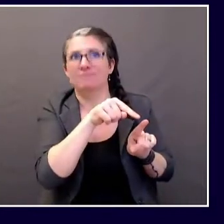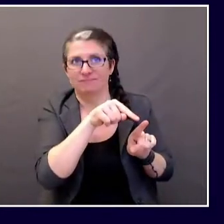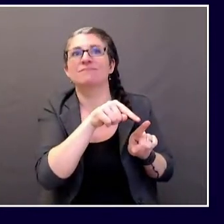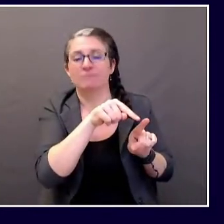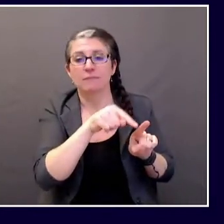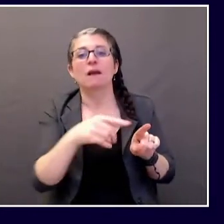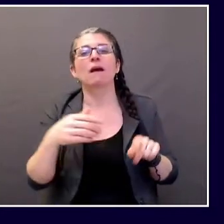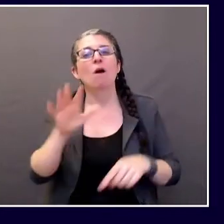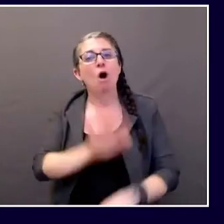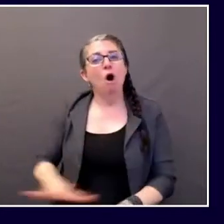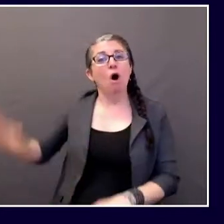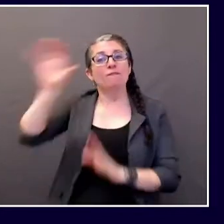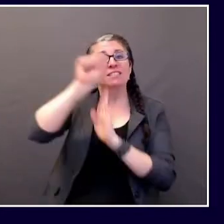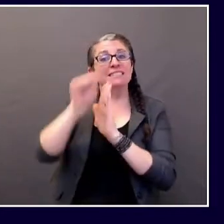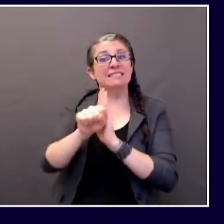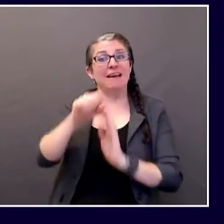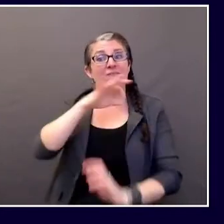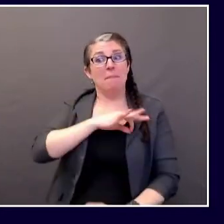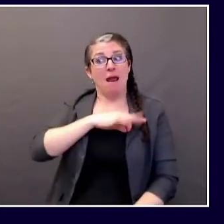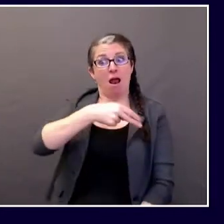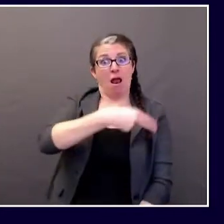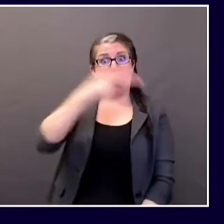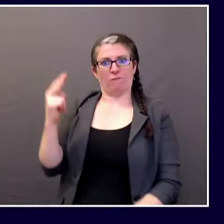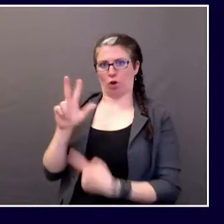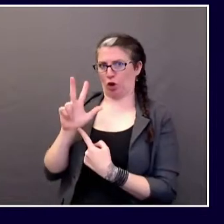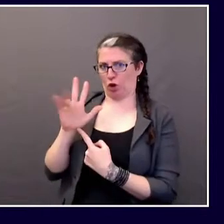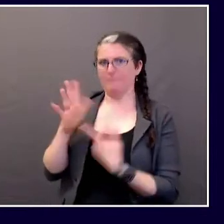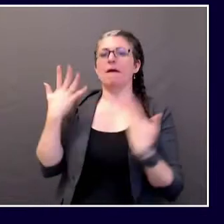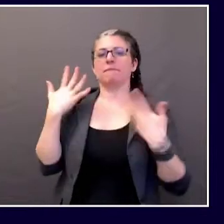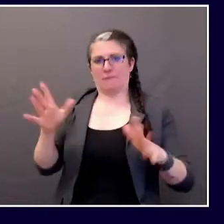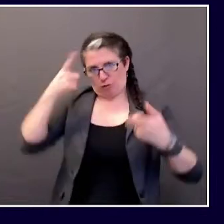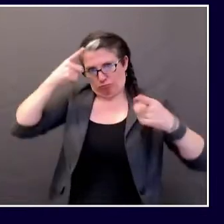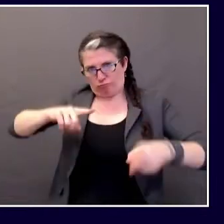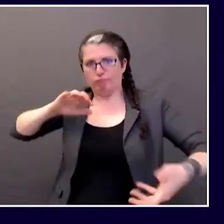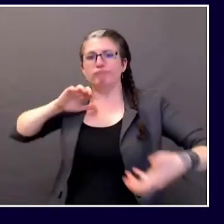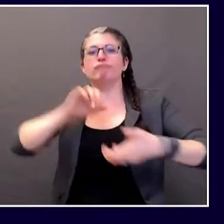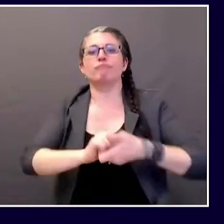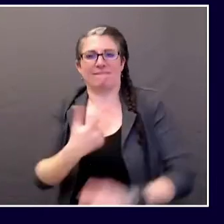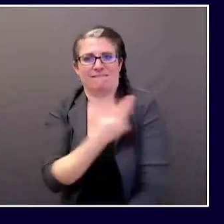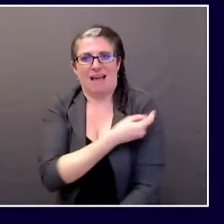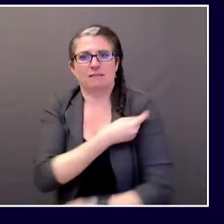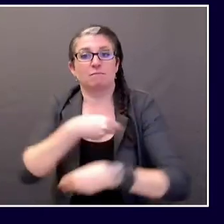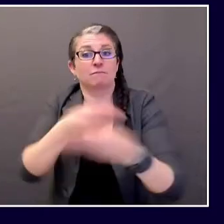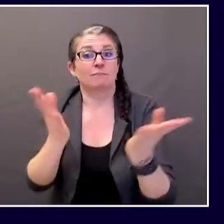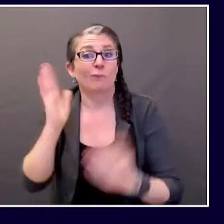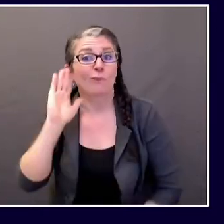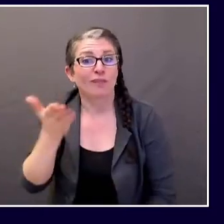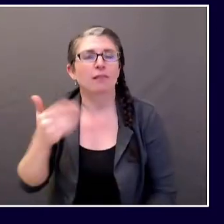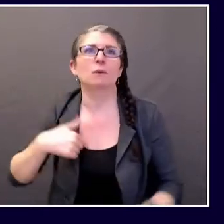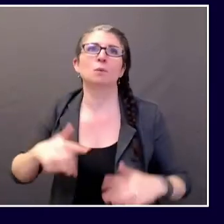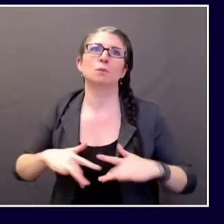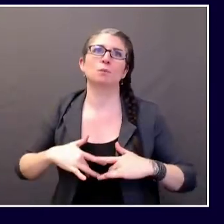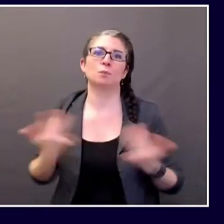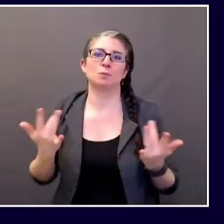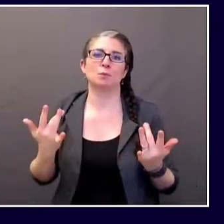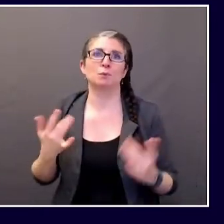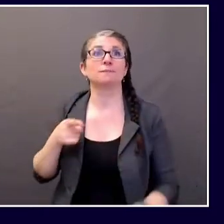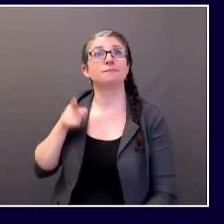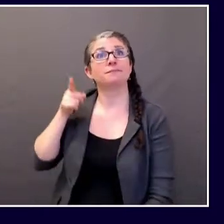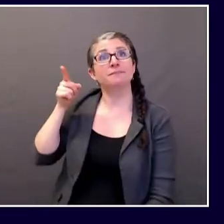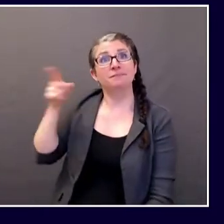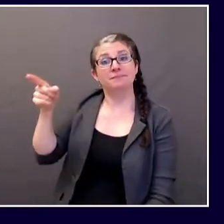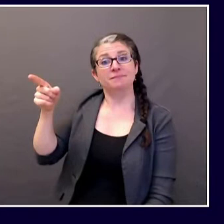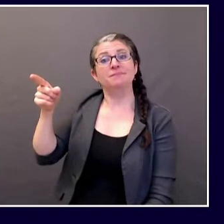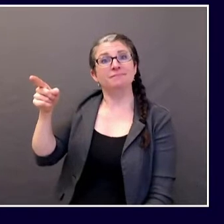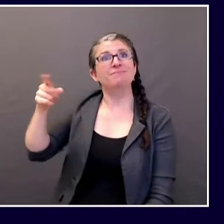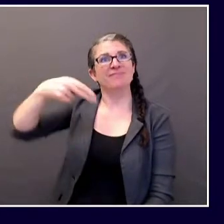this week. It expects to receive 3,500 Johnson & Johnson doses from the federal government over